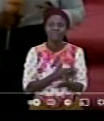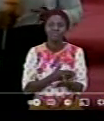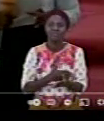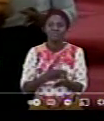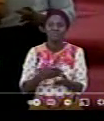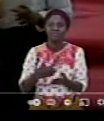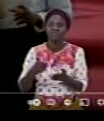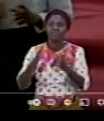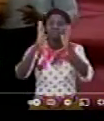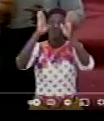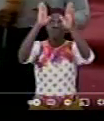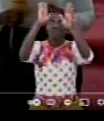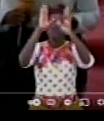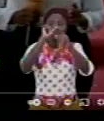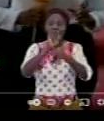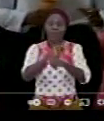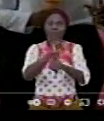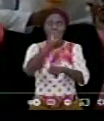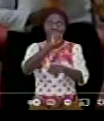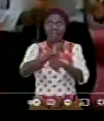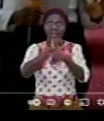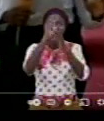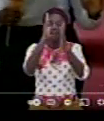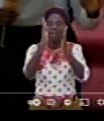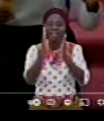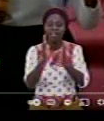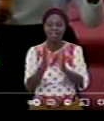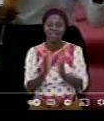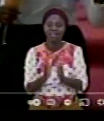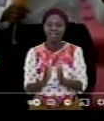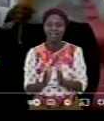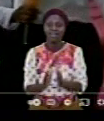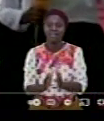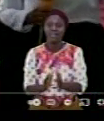guardo miracle worker.